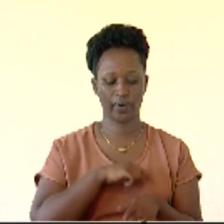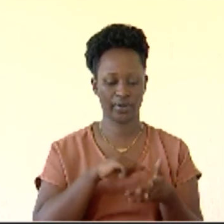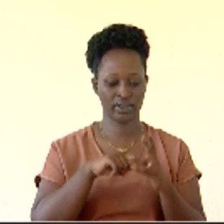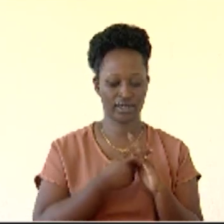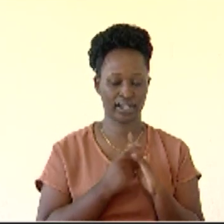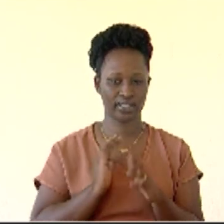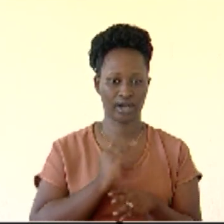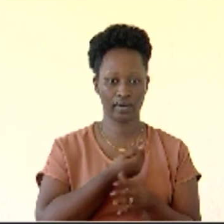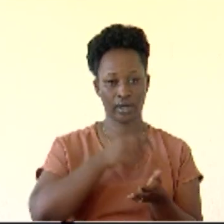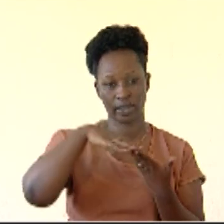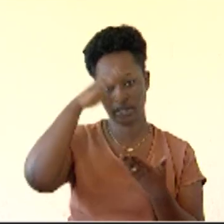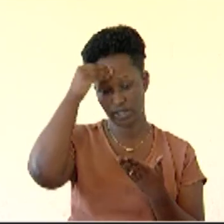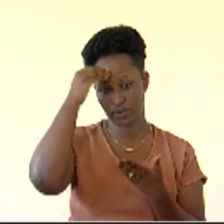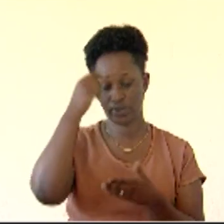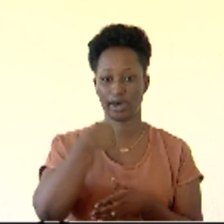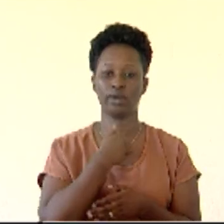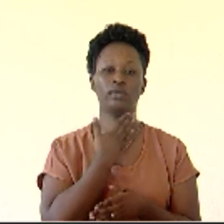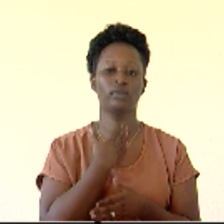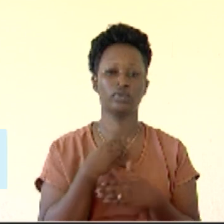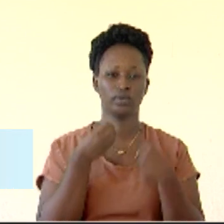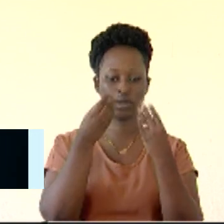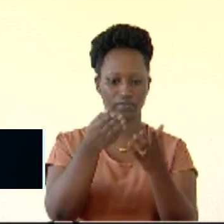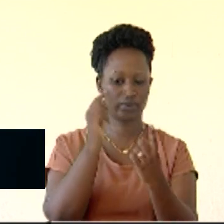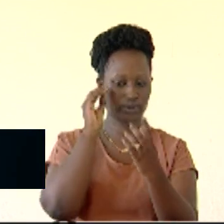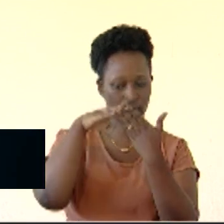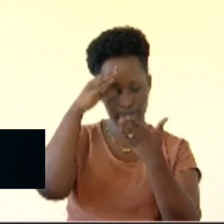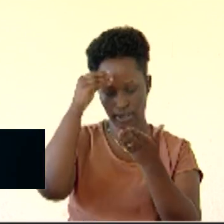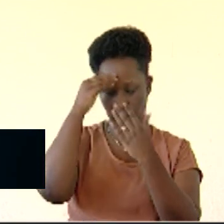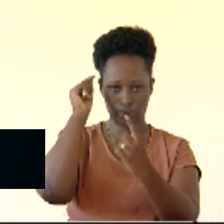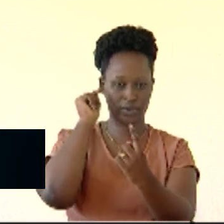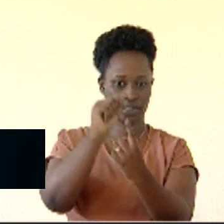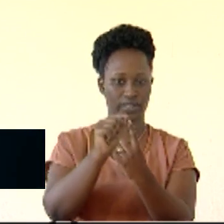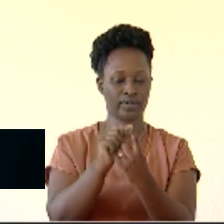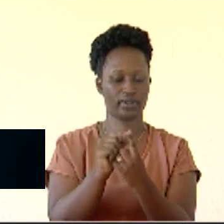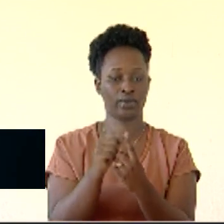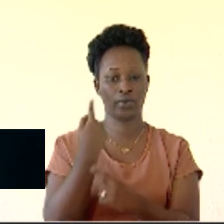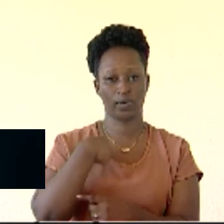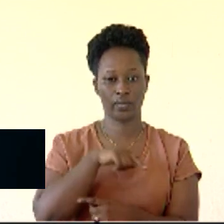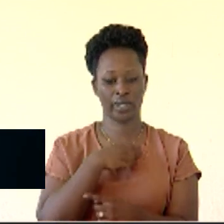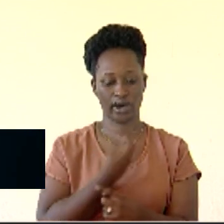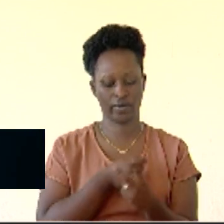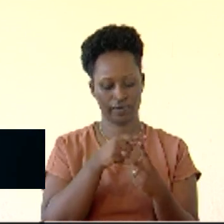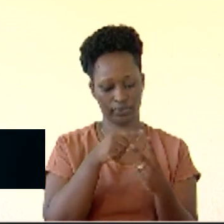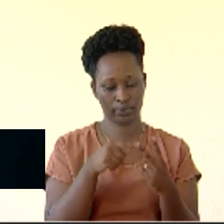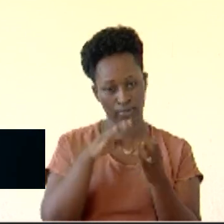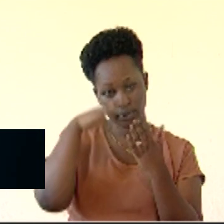lesson, I would like to give you the learning objective of the lesson. We're going to have 2 learning objectives of the